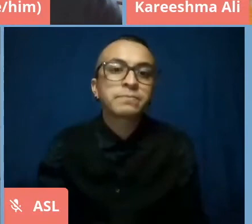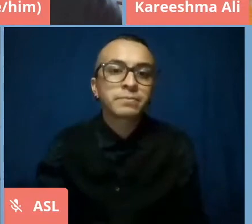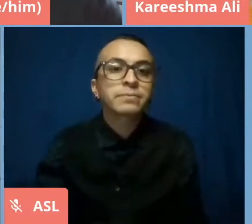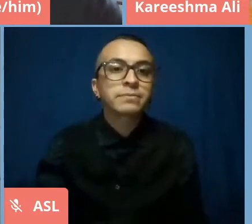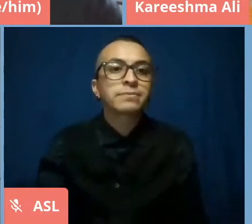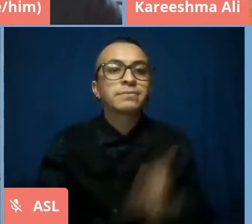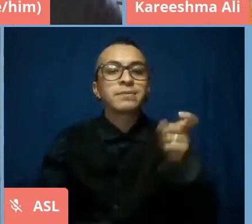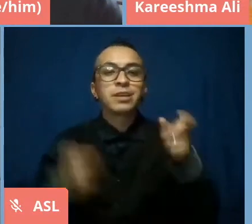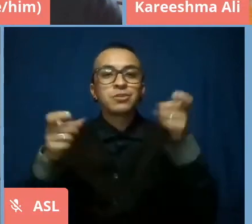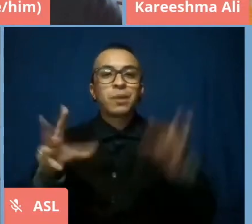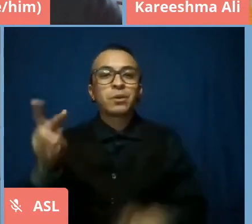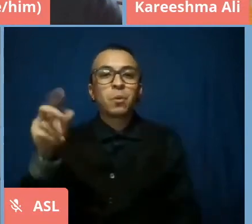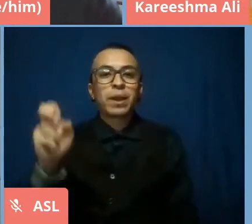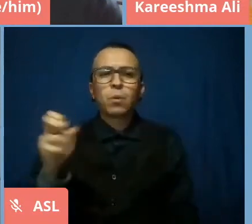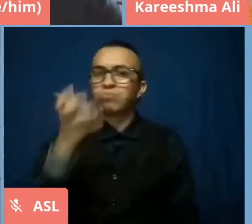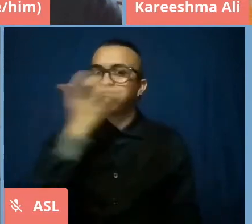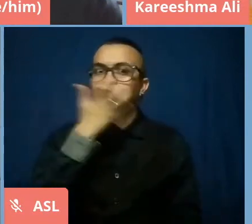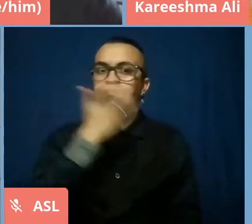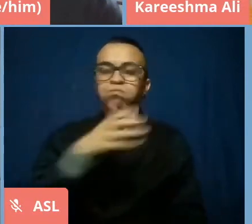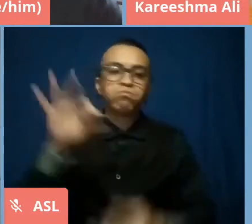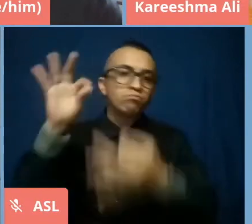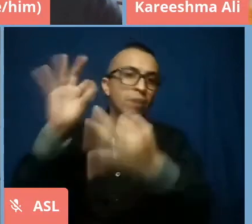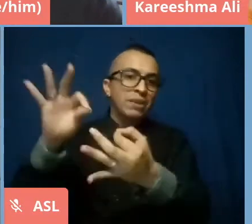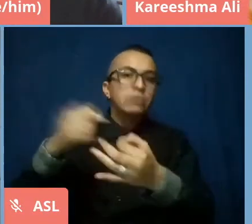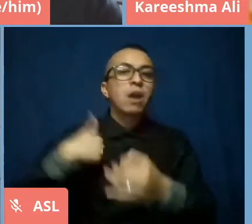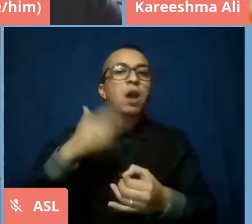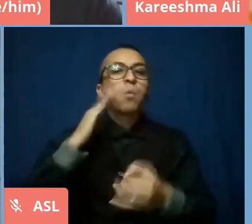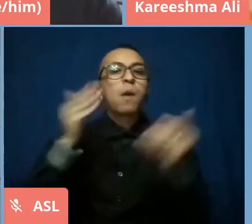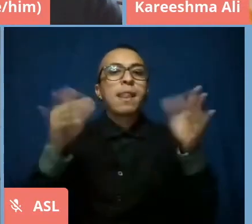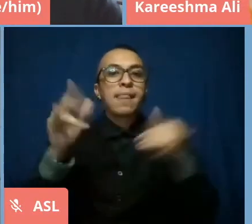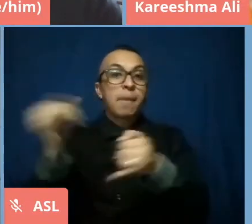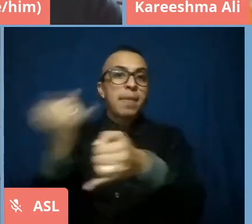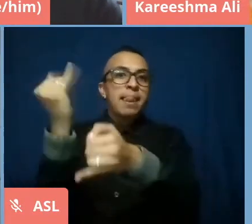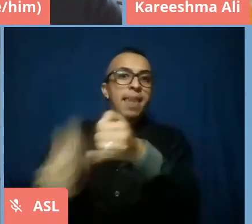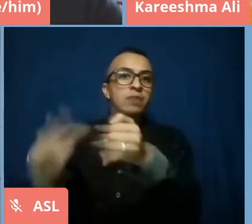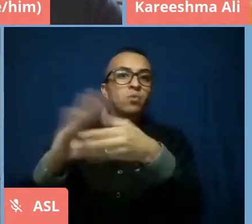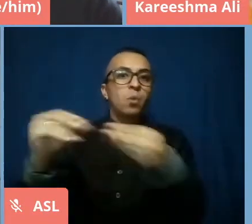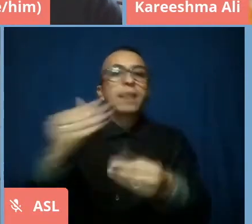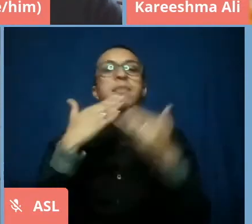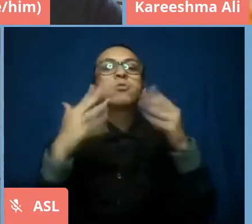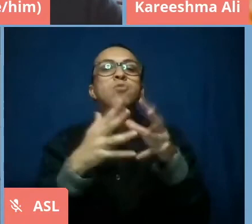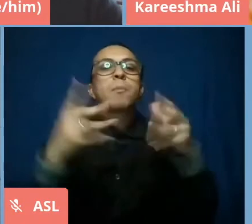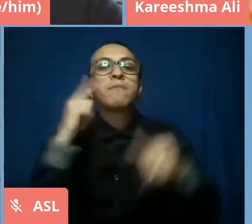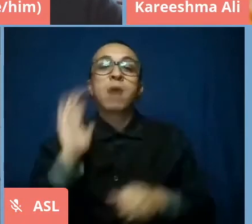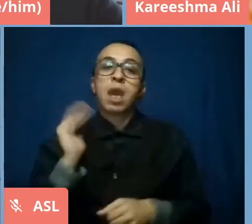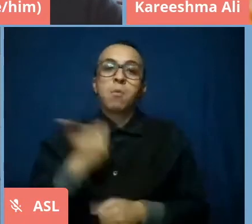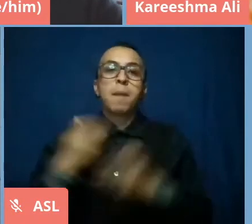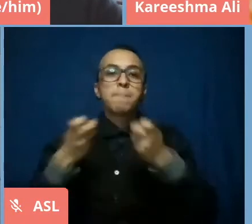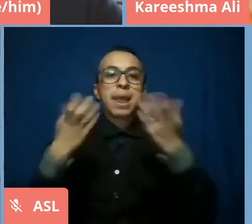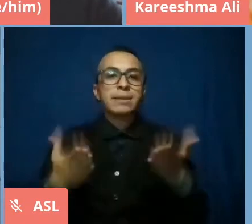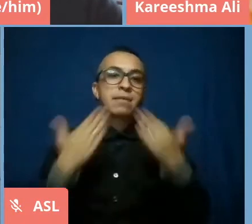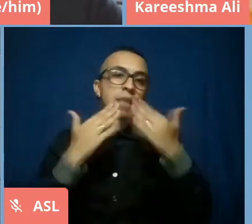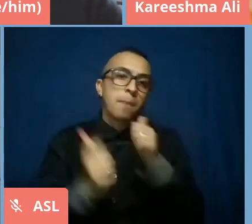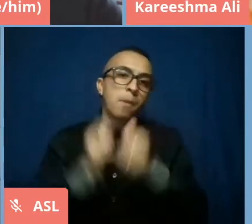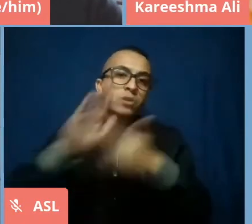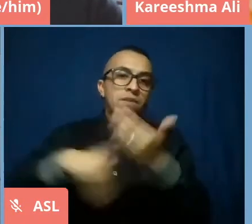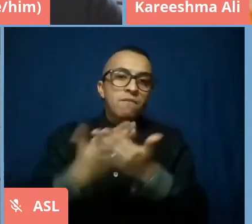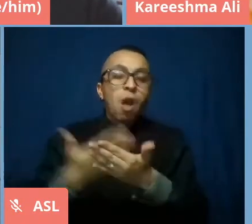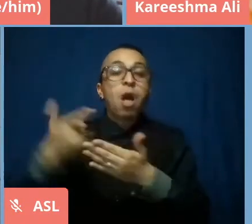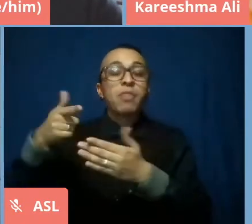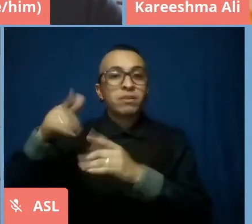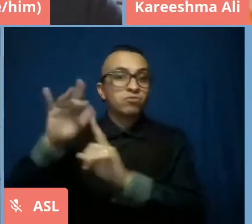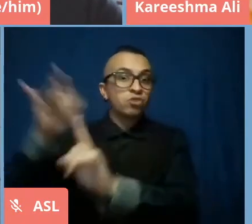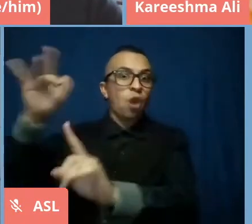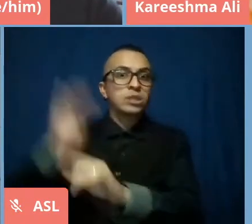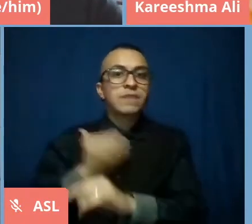It cannot be said better than that. So I will let that truly be the last word. Thank you so much to our panelists. Thank you most of all to the stars of